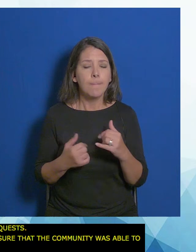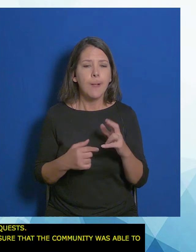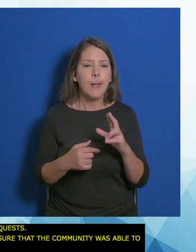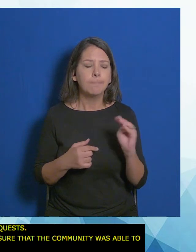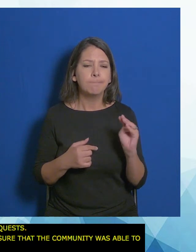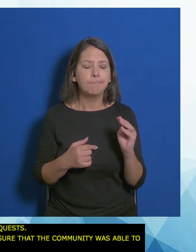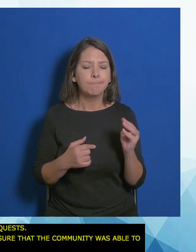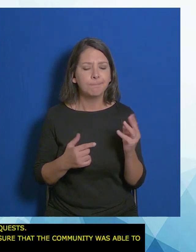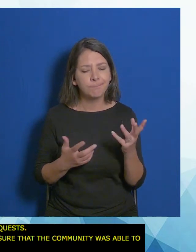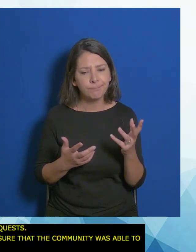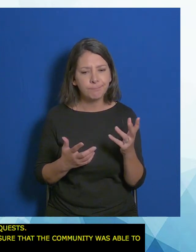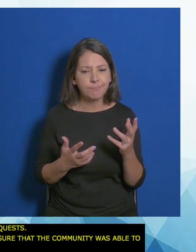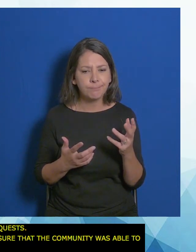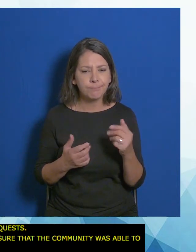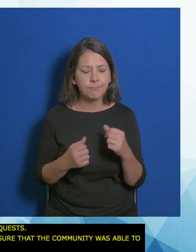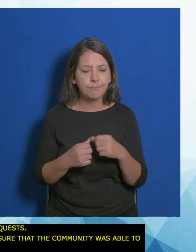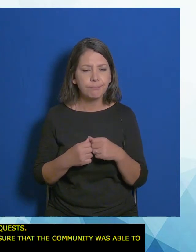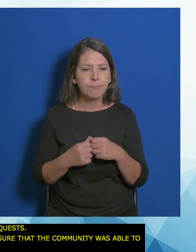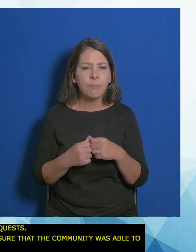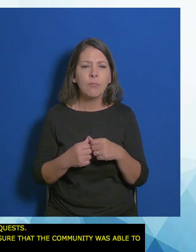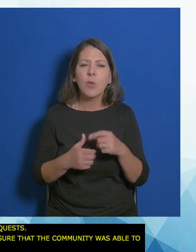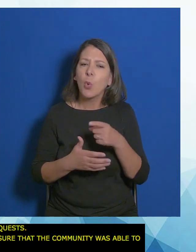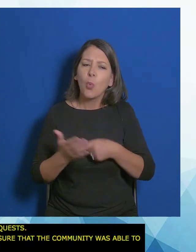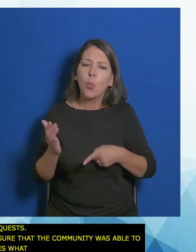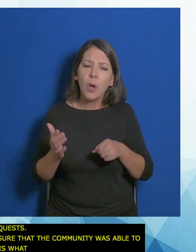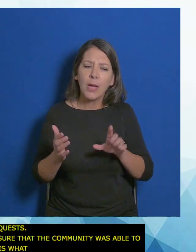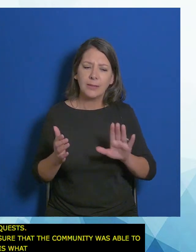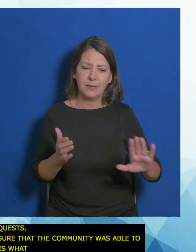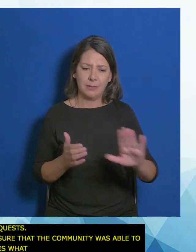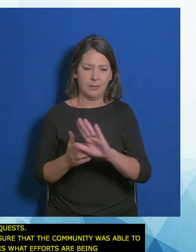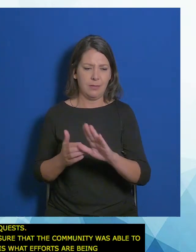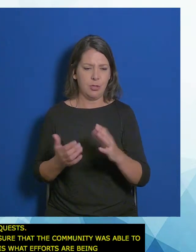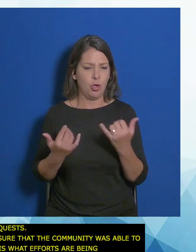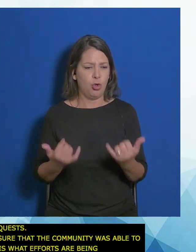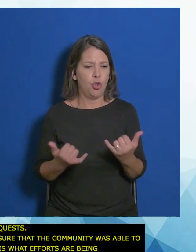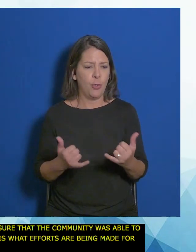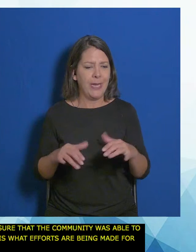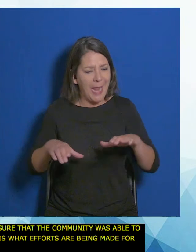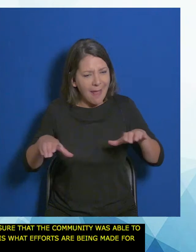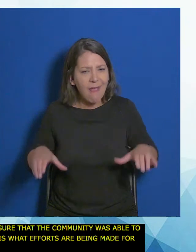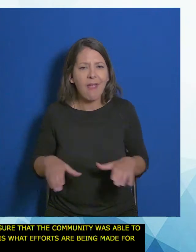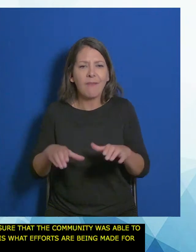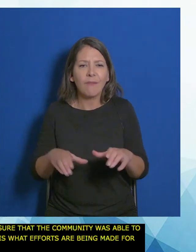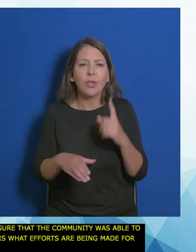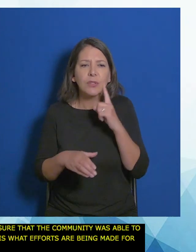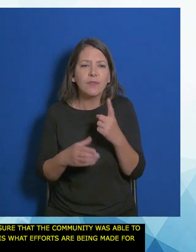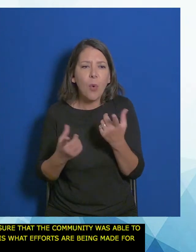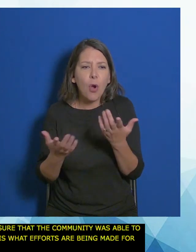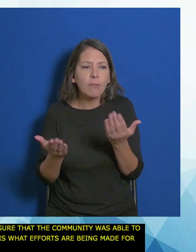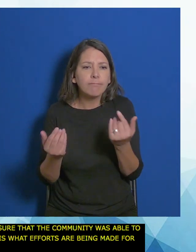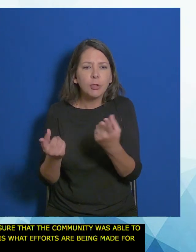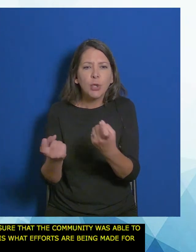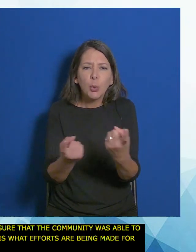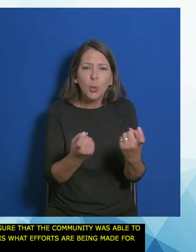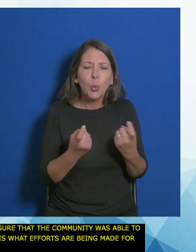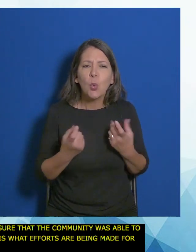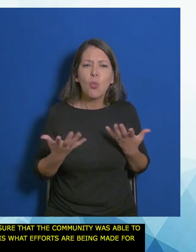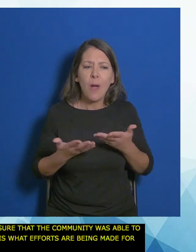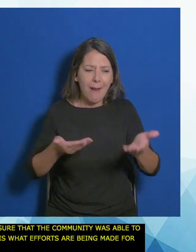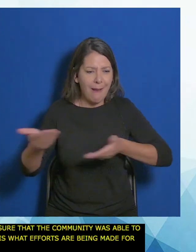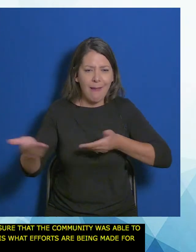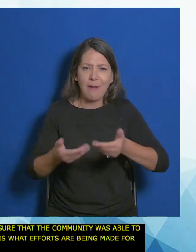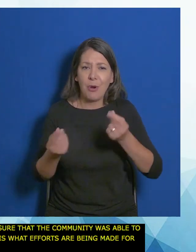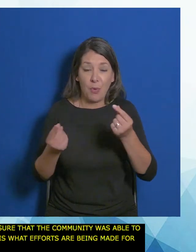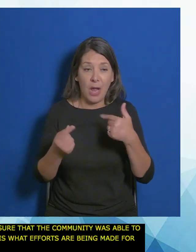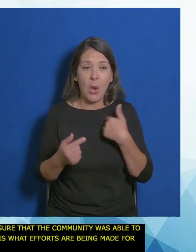is what efforts are being made for recruiting. Are we sort of waiting until the next